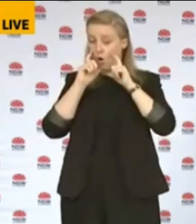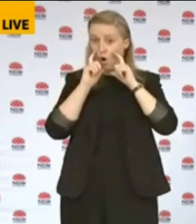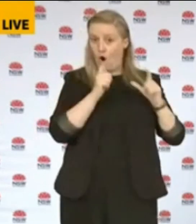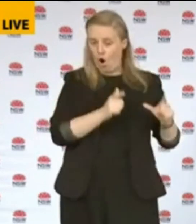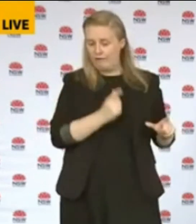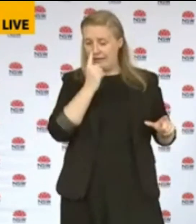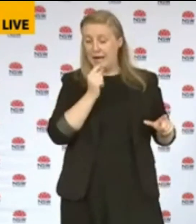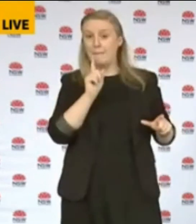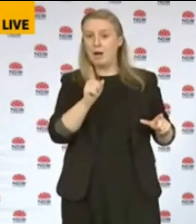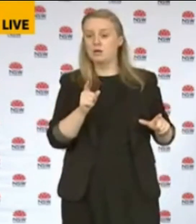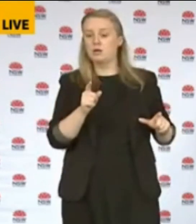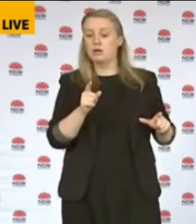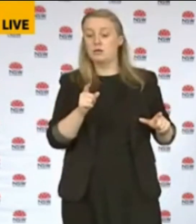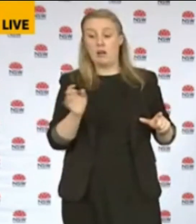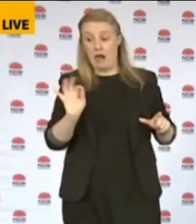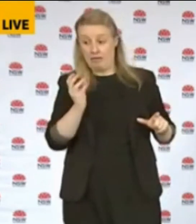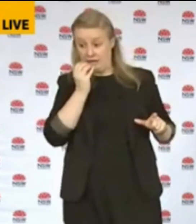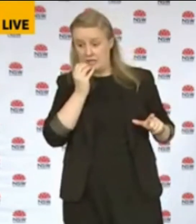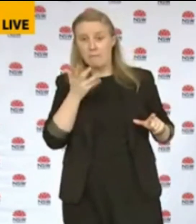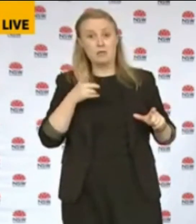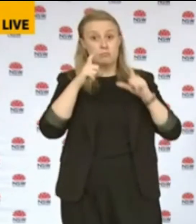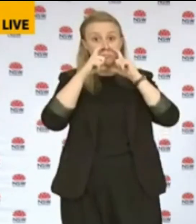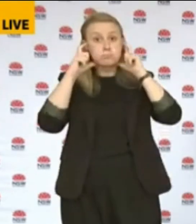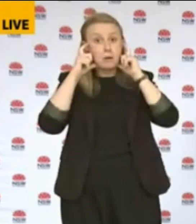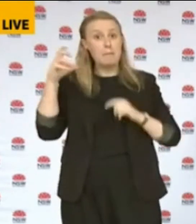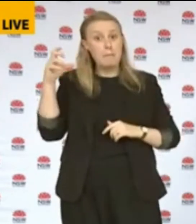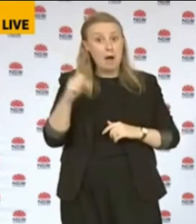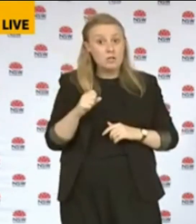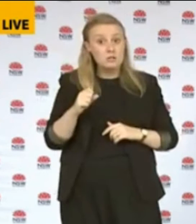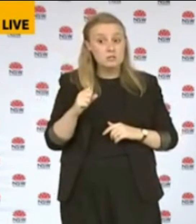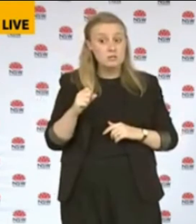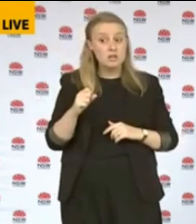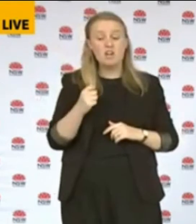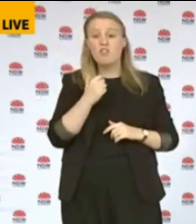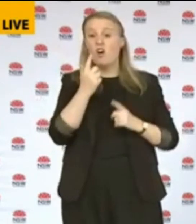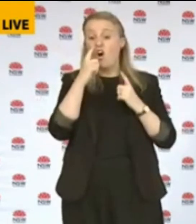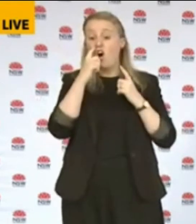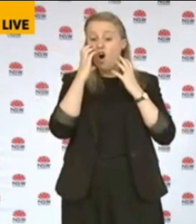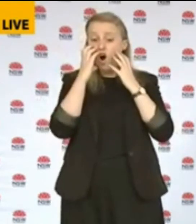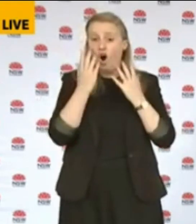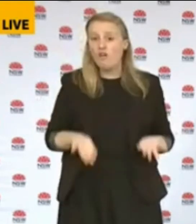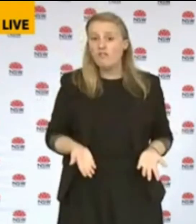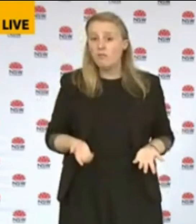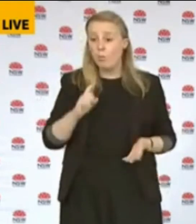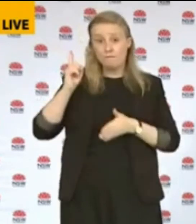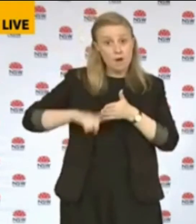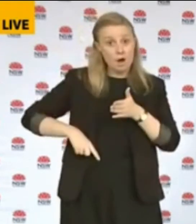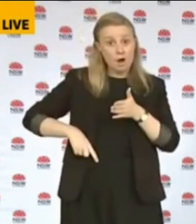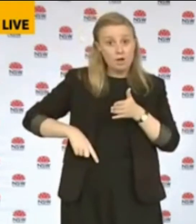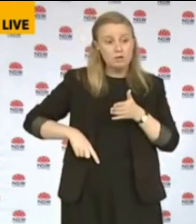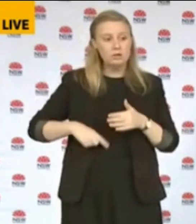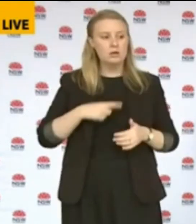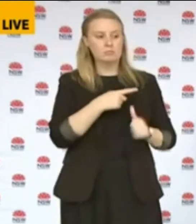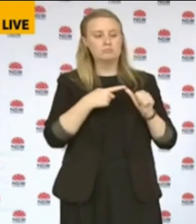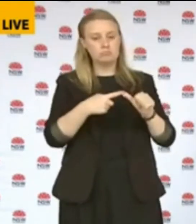that right? Or drinking, yes, that's correct. But that's a change, isn't it? Yeah, it is a change. Needless to say that